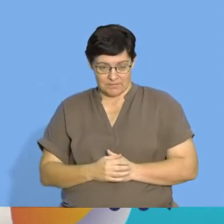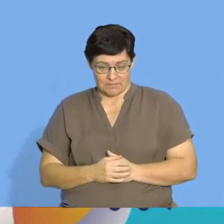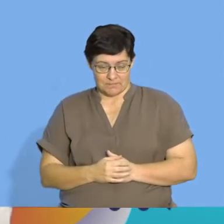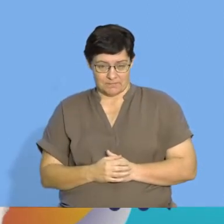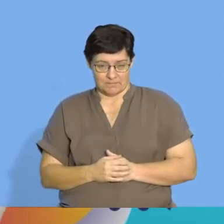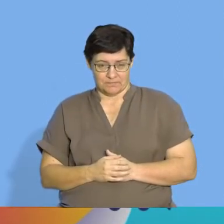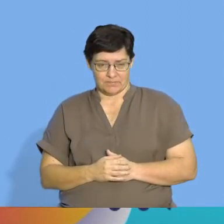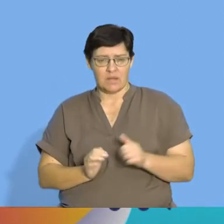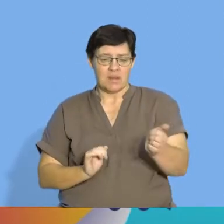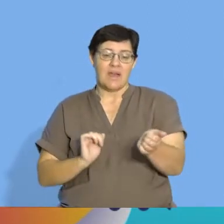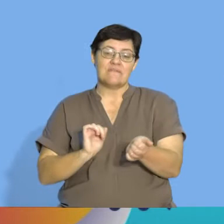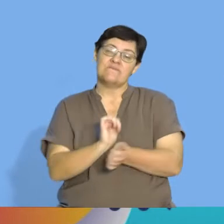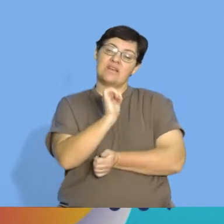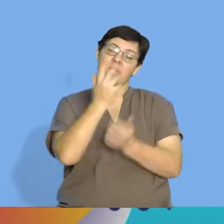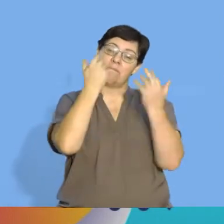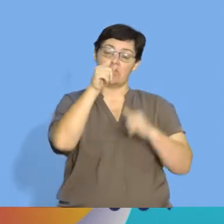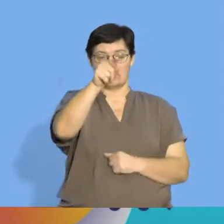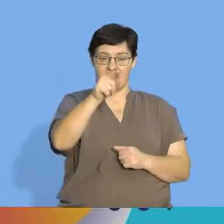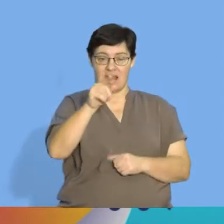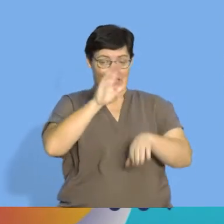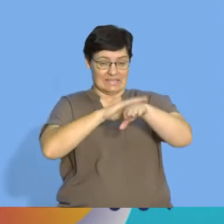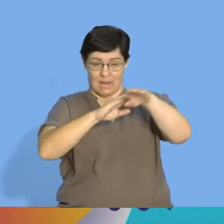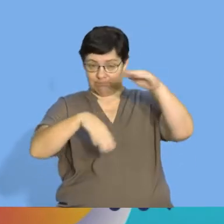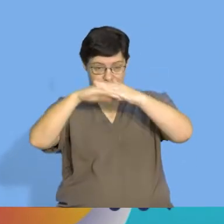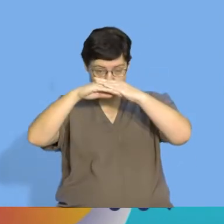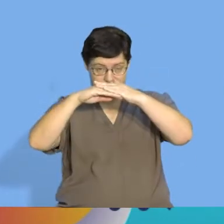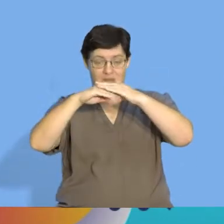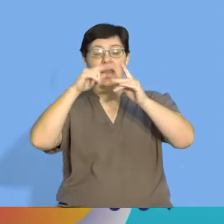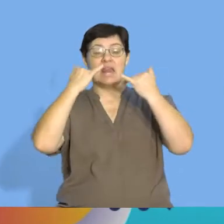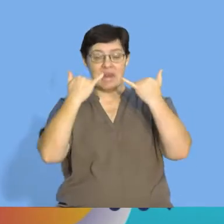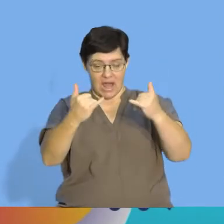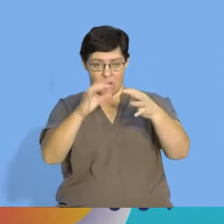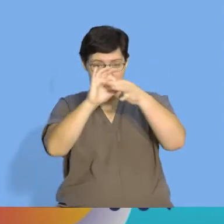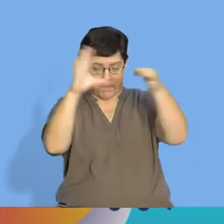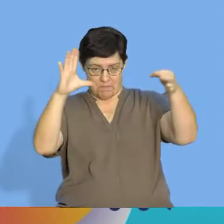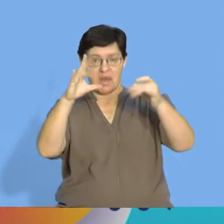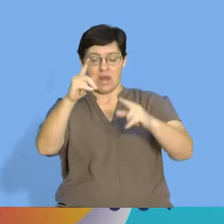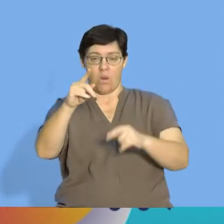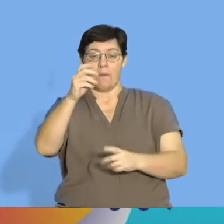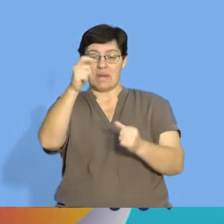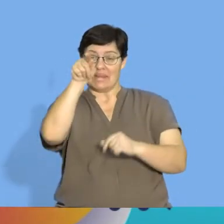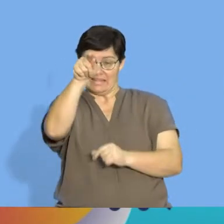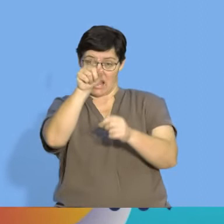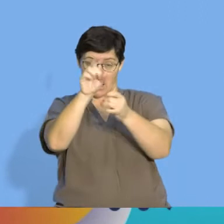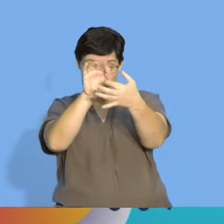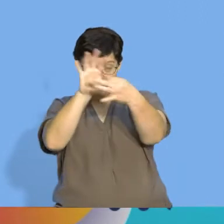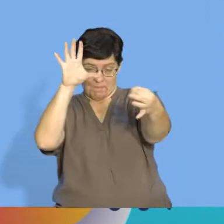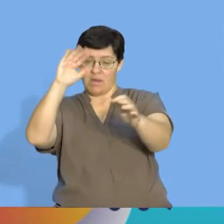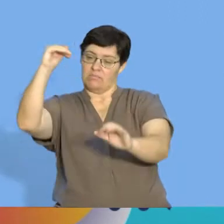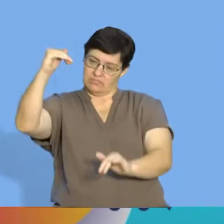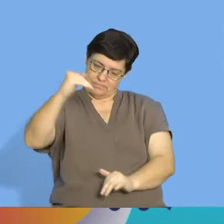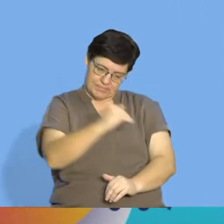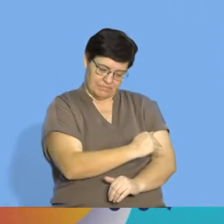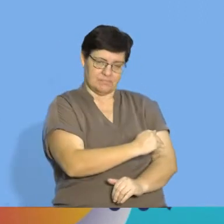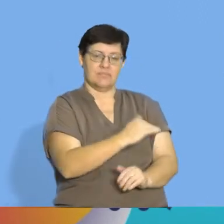However, when a fixed deposit matures, you have money flowing into our bank account,